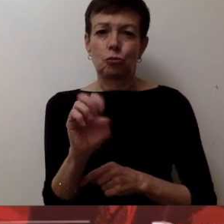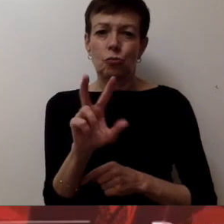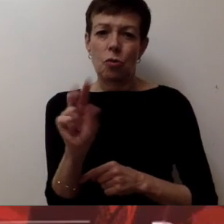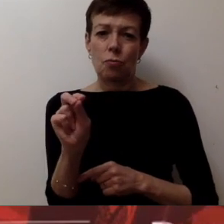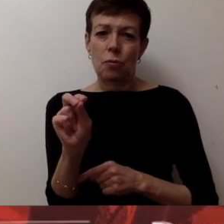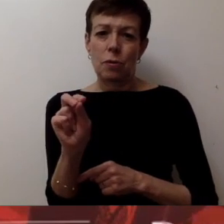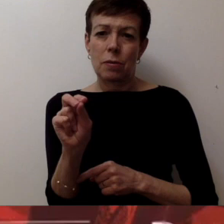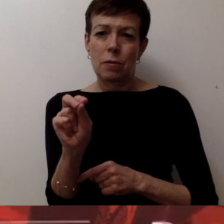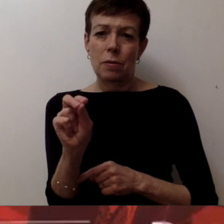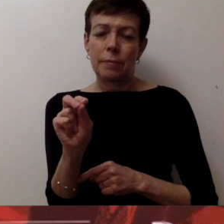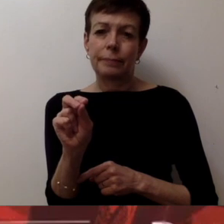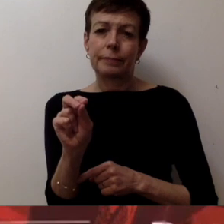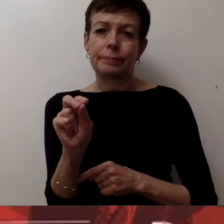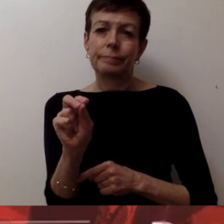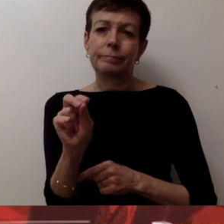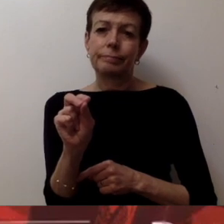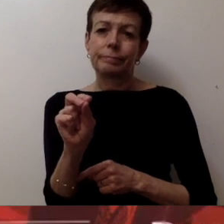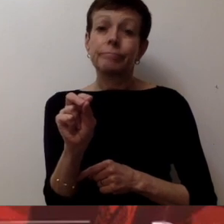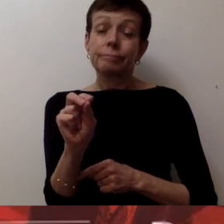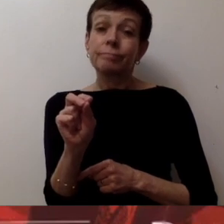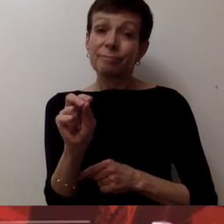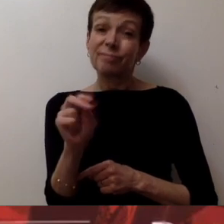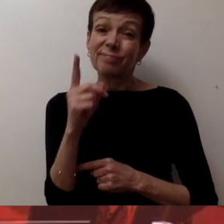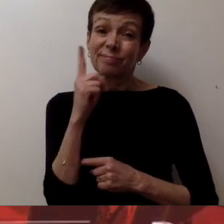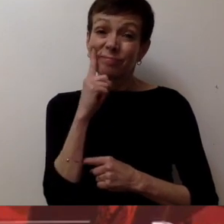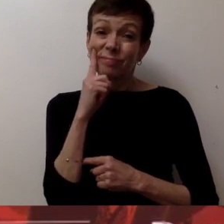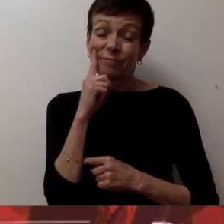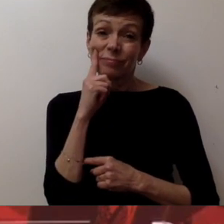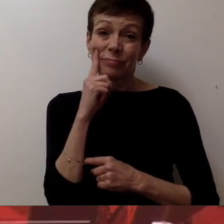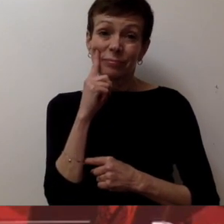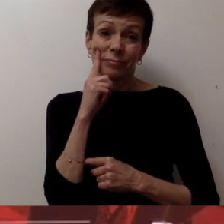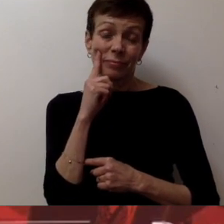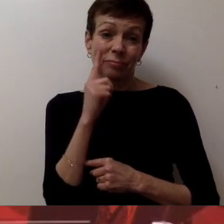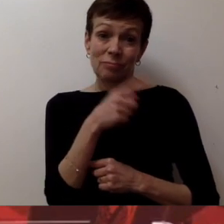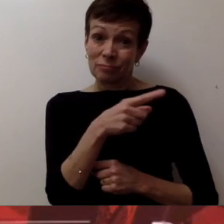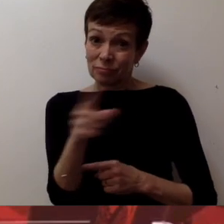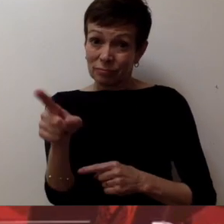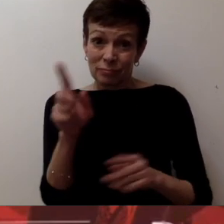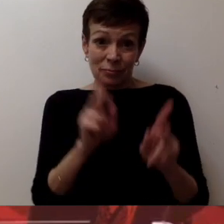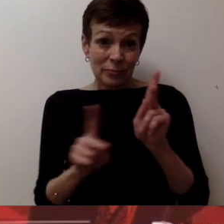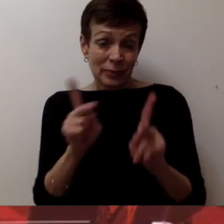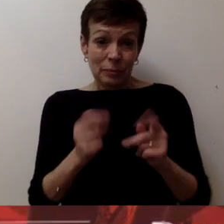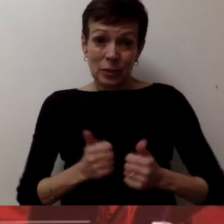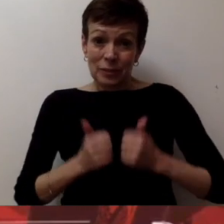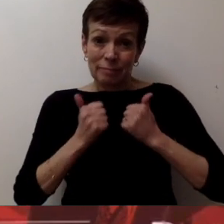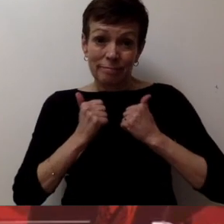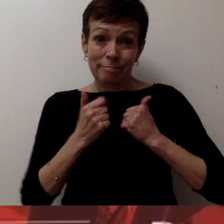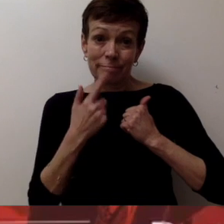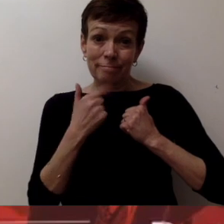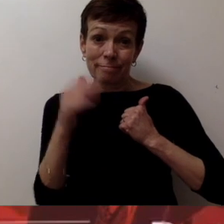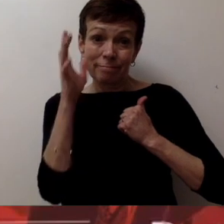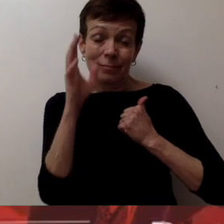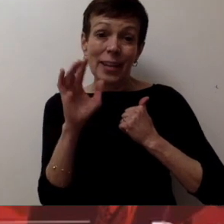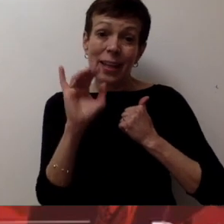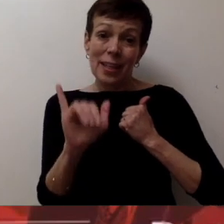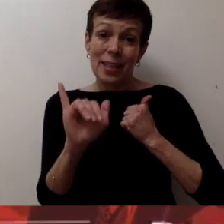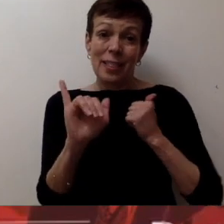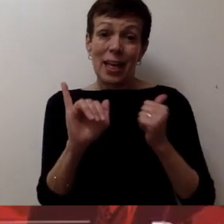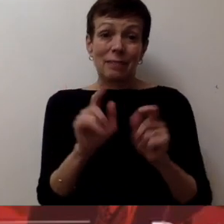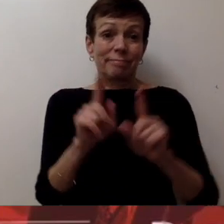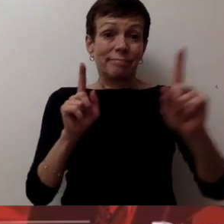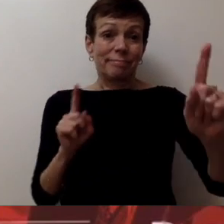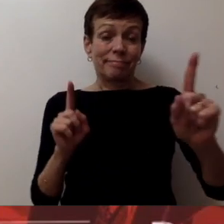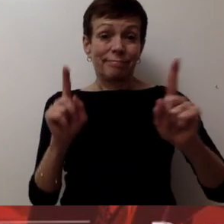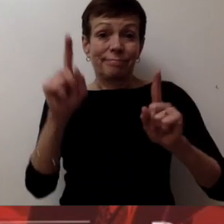extreme measures around the restrictions, I think it's fair to say that citizens can expect that to be, this is our new